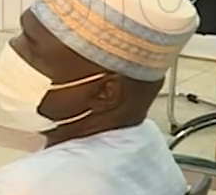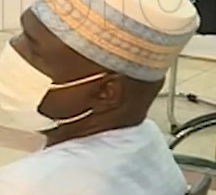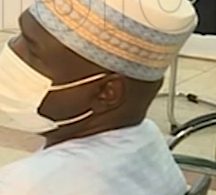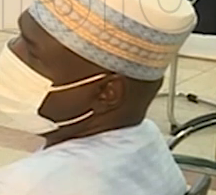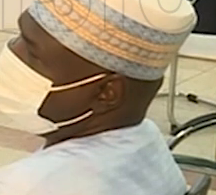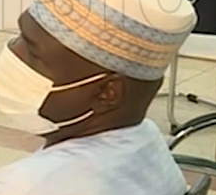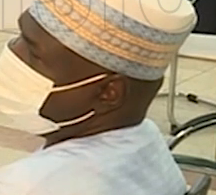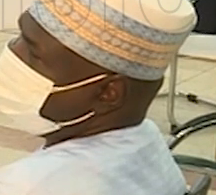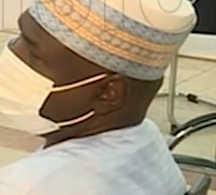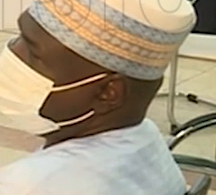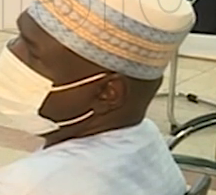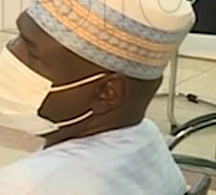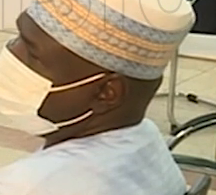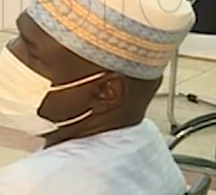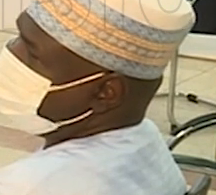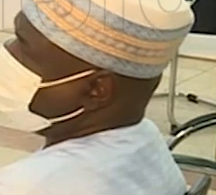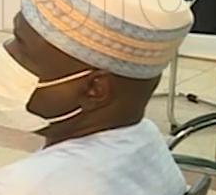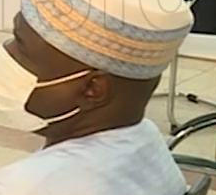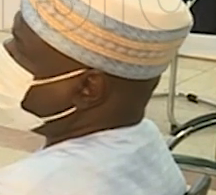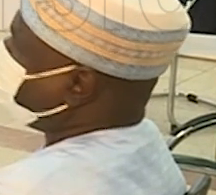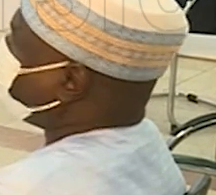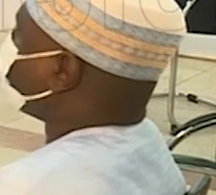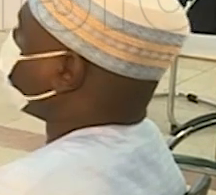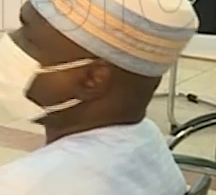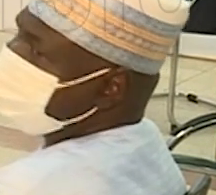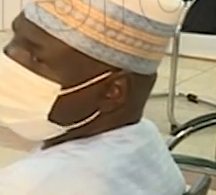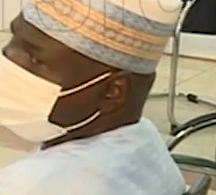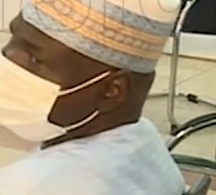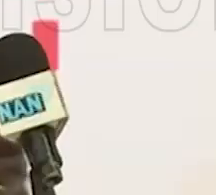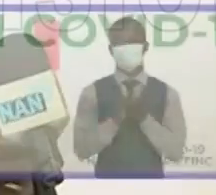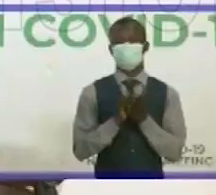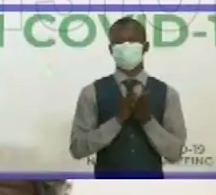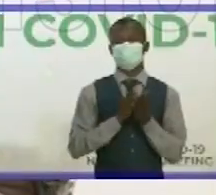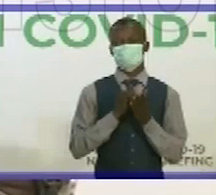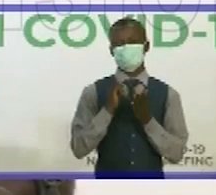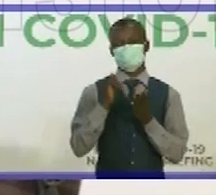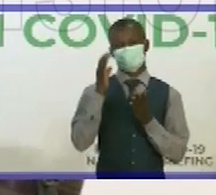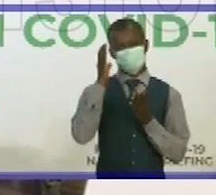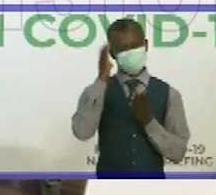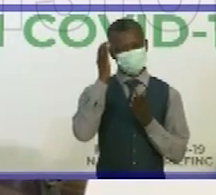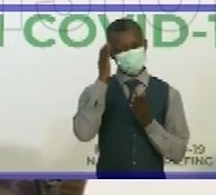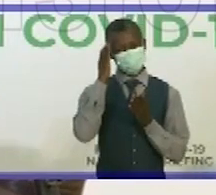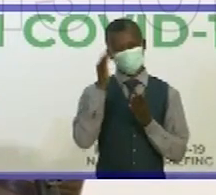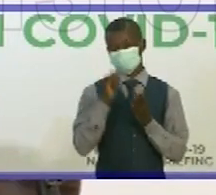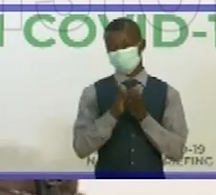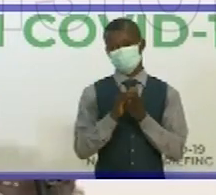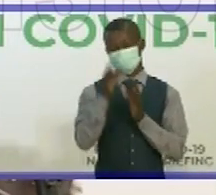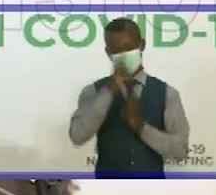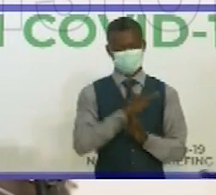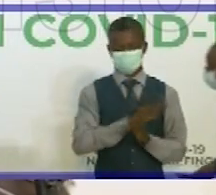experience your colleague had. And I think the Honorable Minister has already addressed the issue of waiting